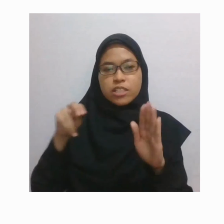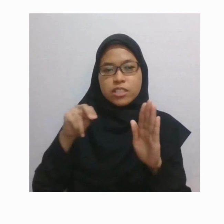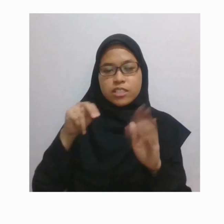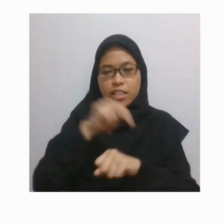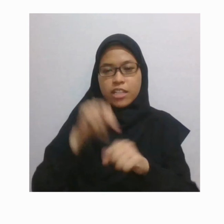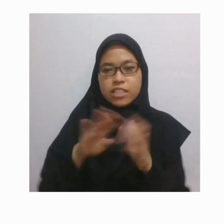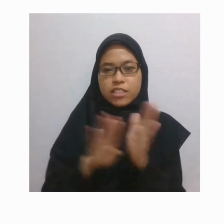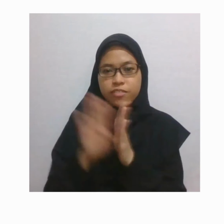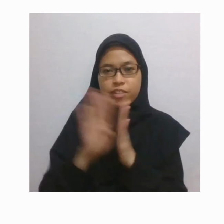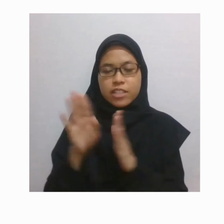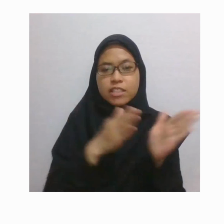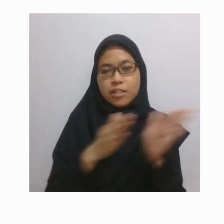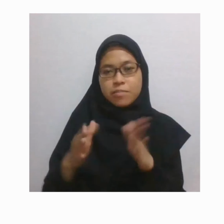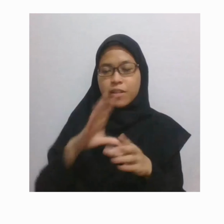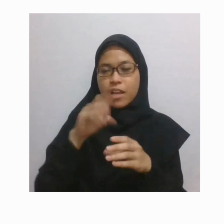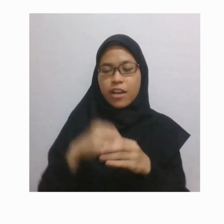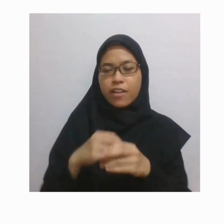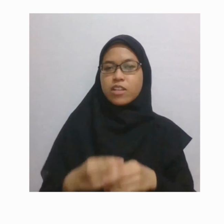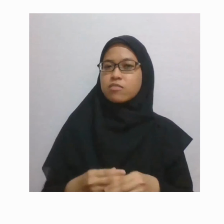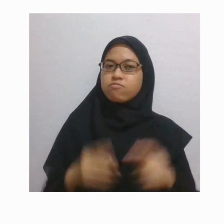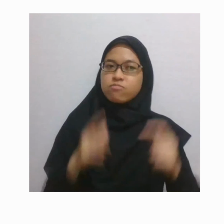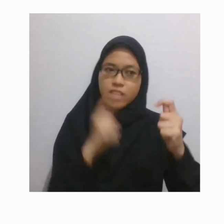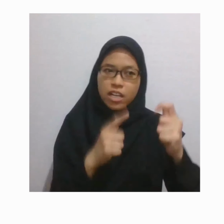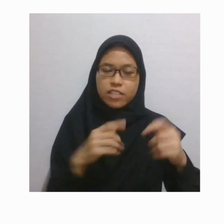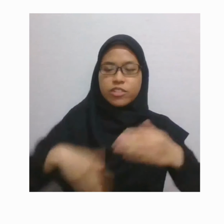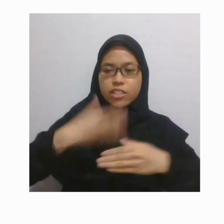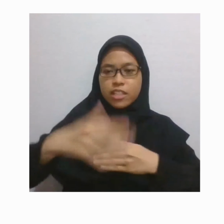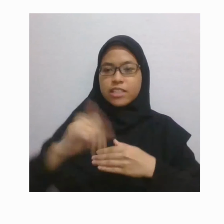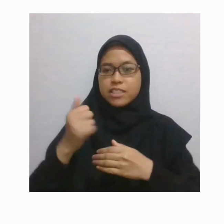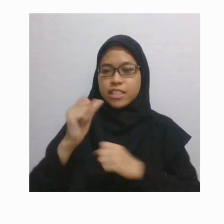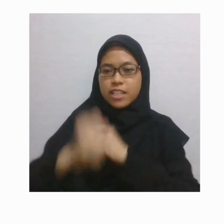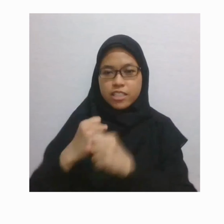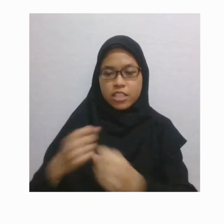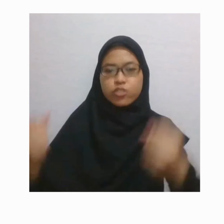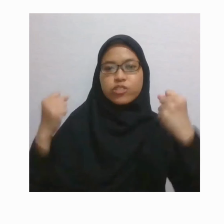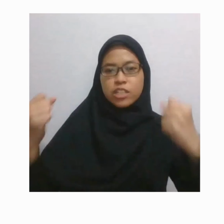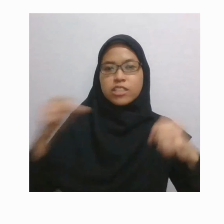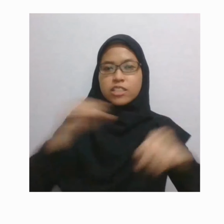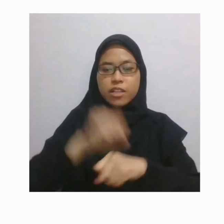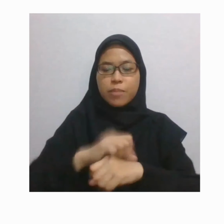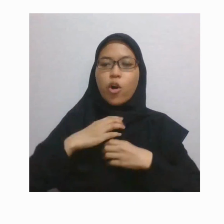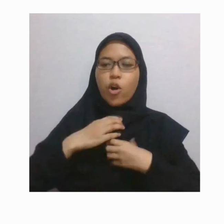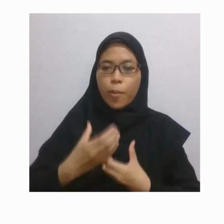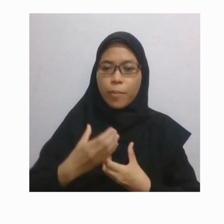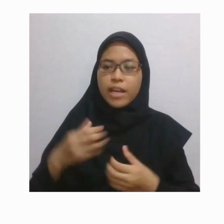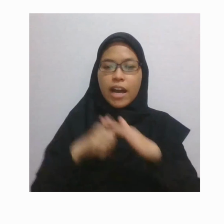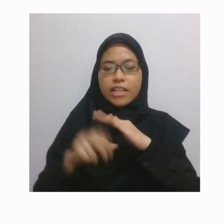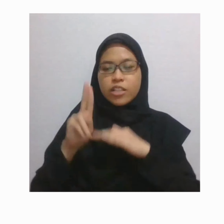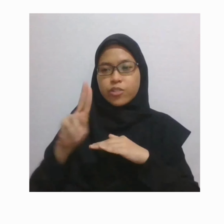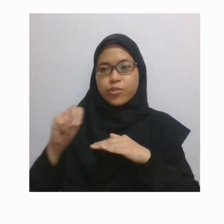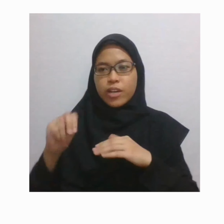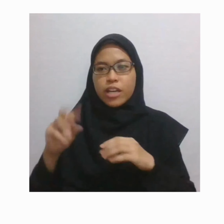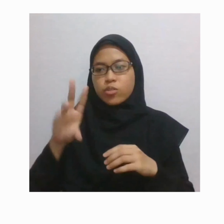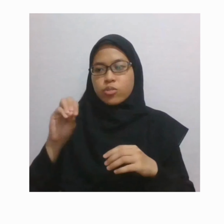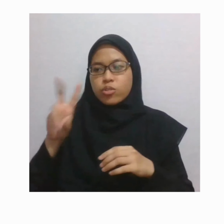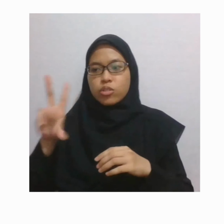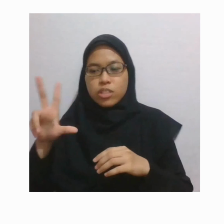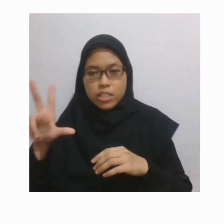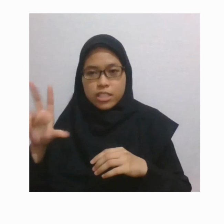and concrete targets over the next 10 years aimed at strengthening Singapore's commitments under the UN's 2030 Sustainable Development